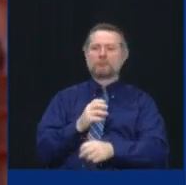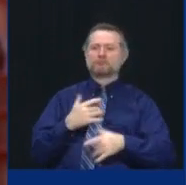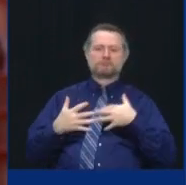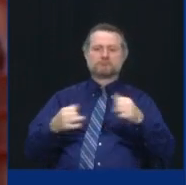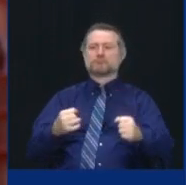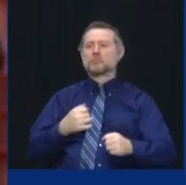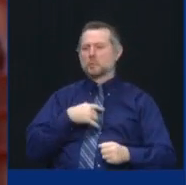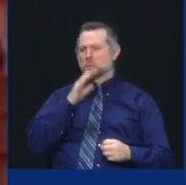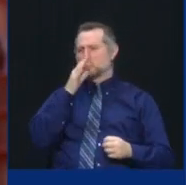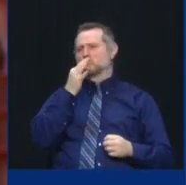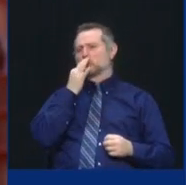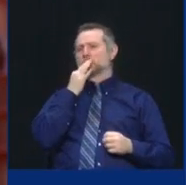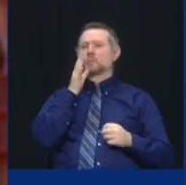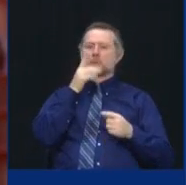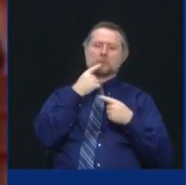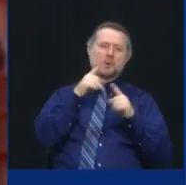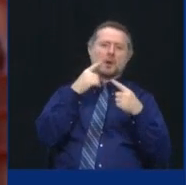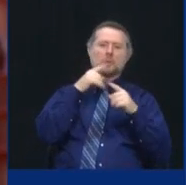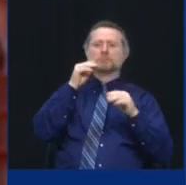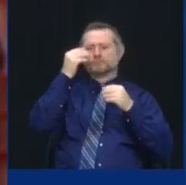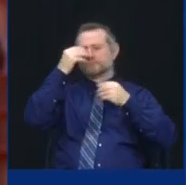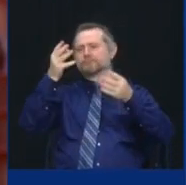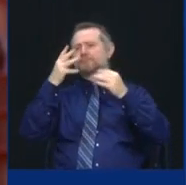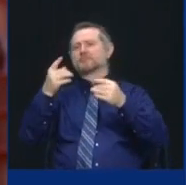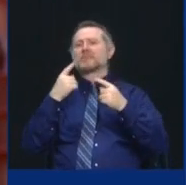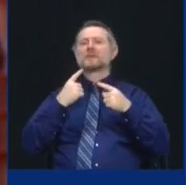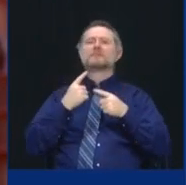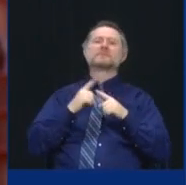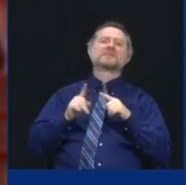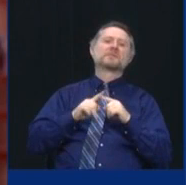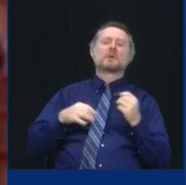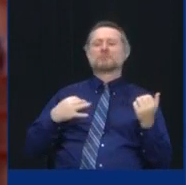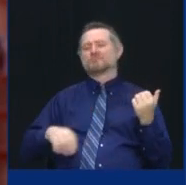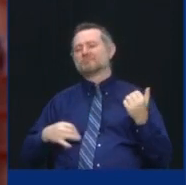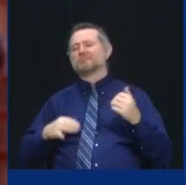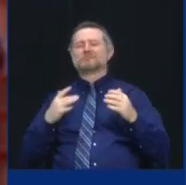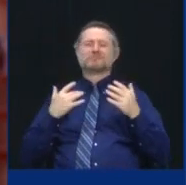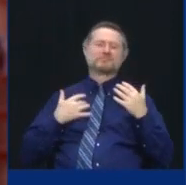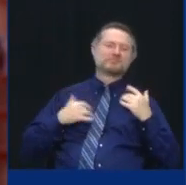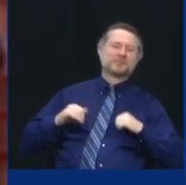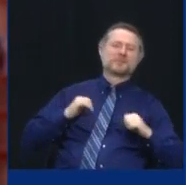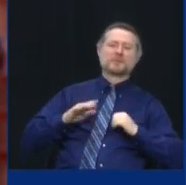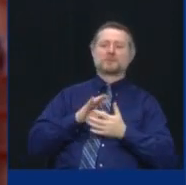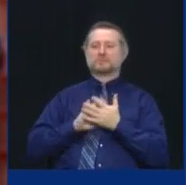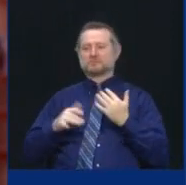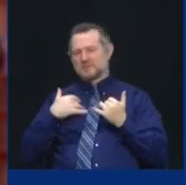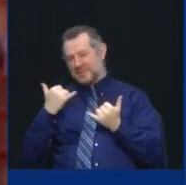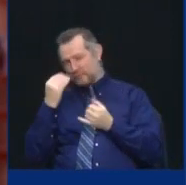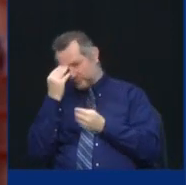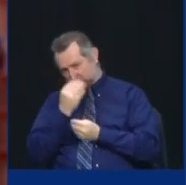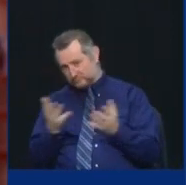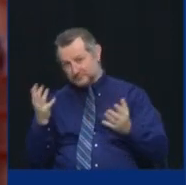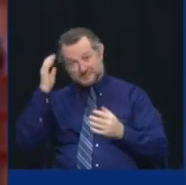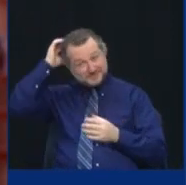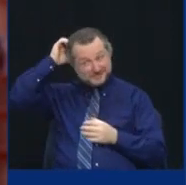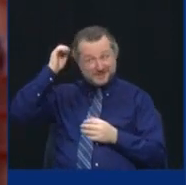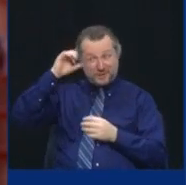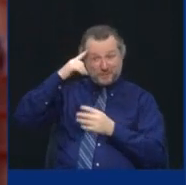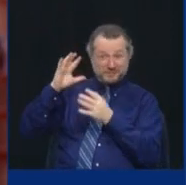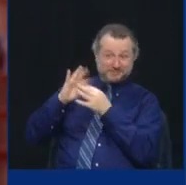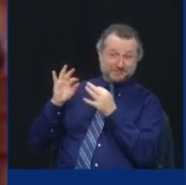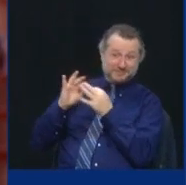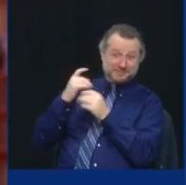soon, we will be announcing a slate of concerts. But I'm telling you now, as the governor said,